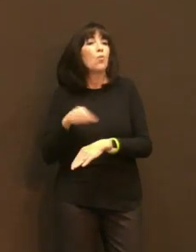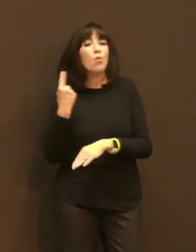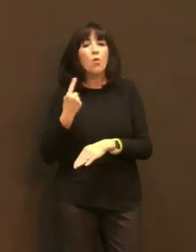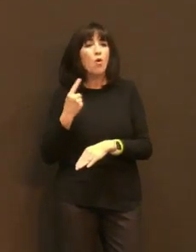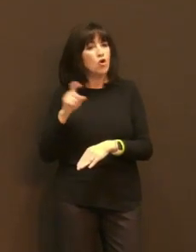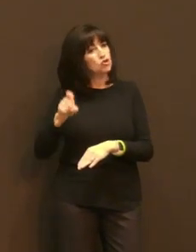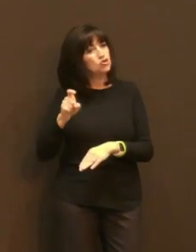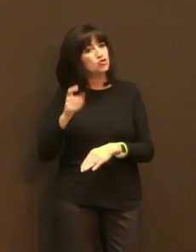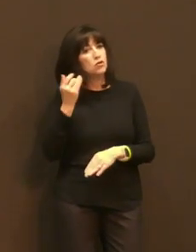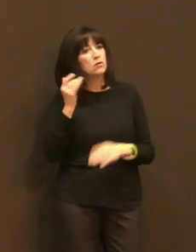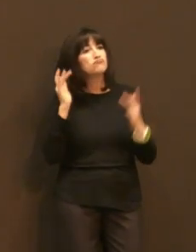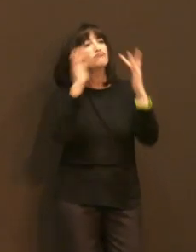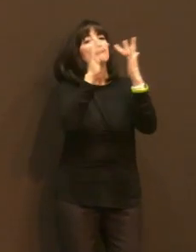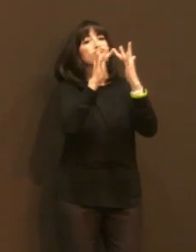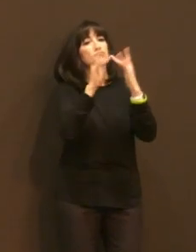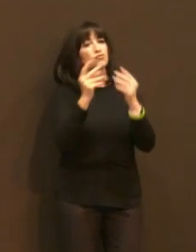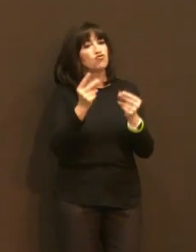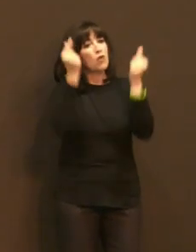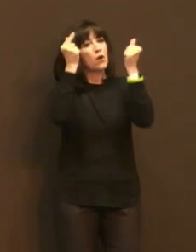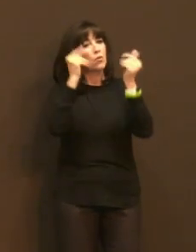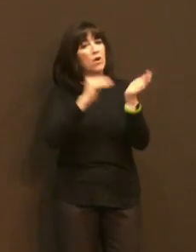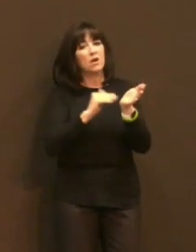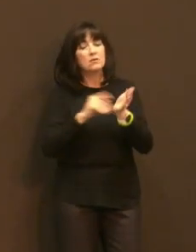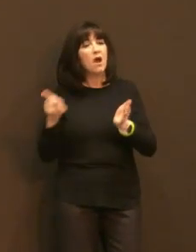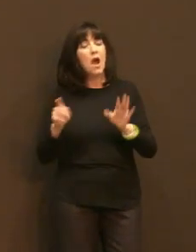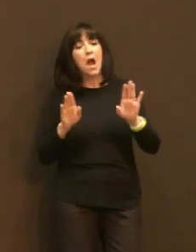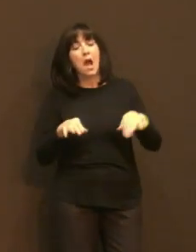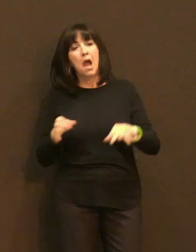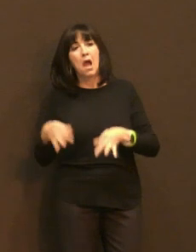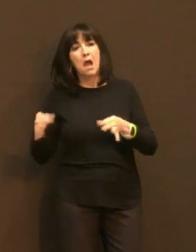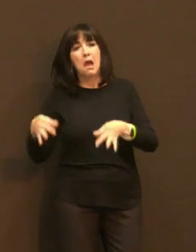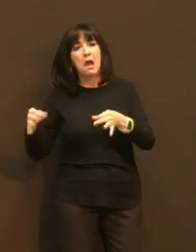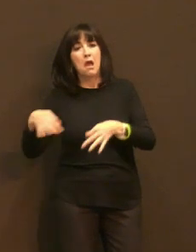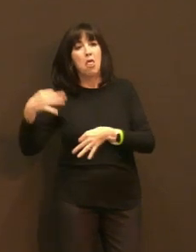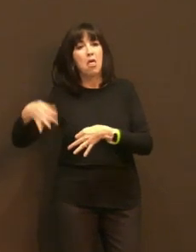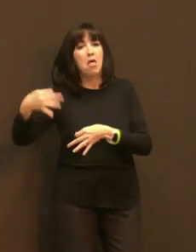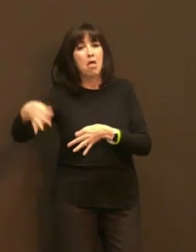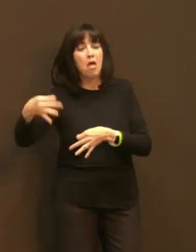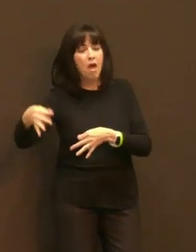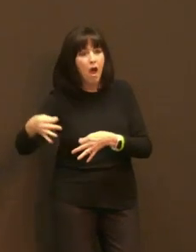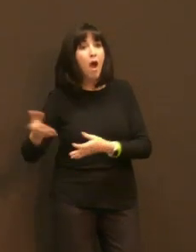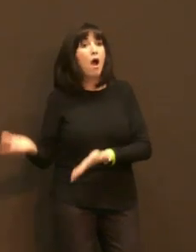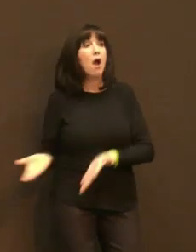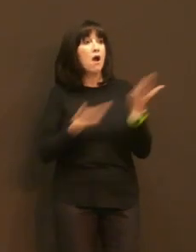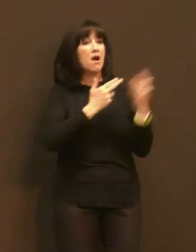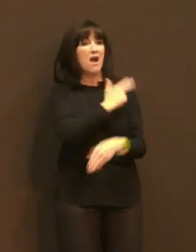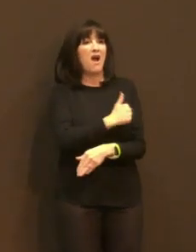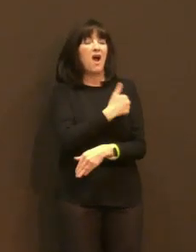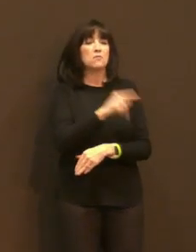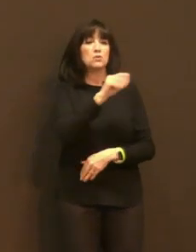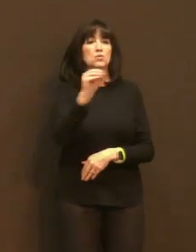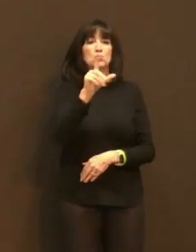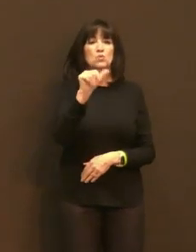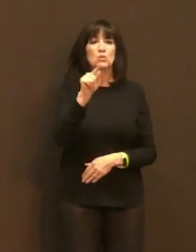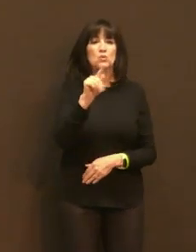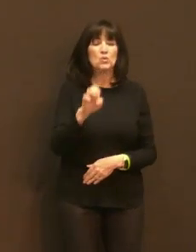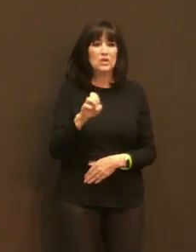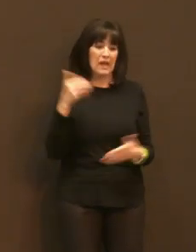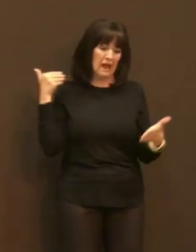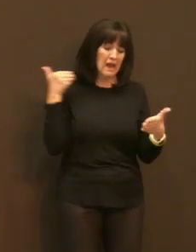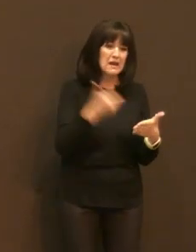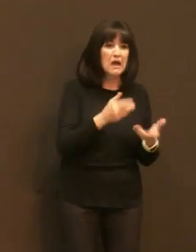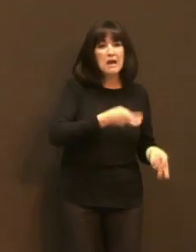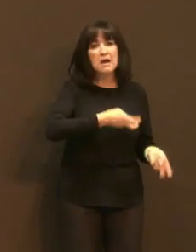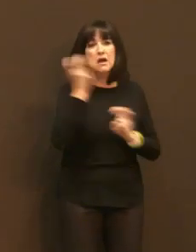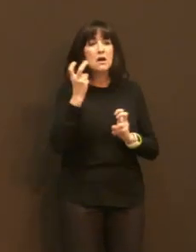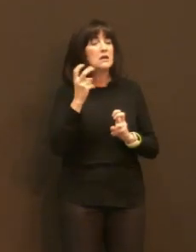there is somebody that needs medical attention or medical needs, they are going to their medical care provider or the hospital before it gets too late. So